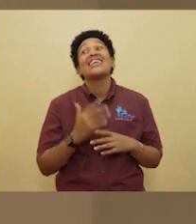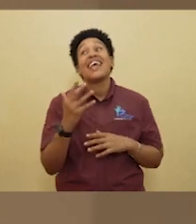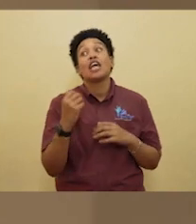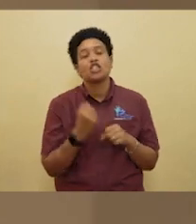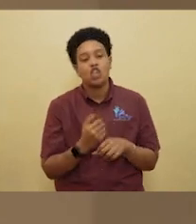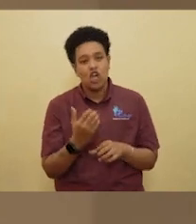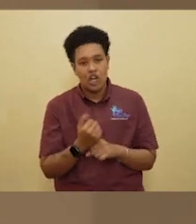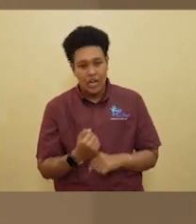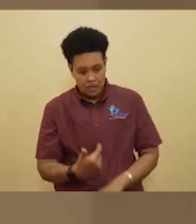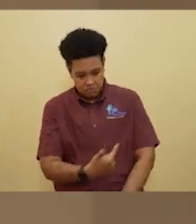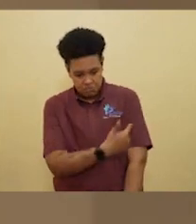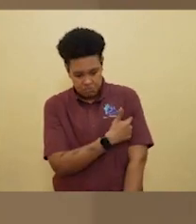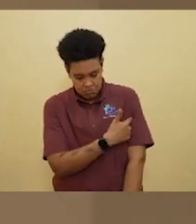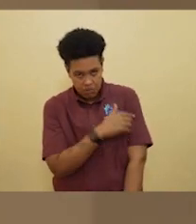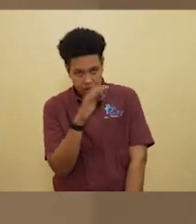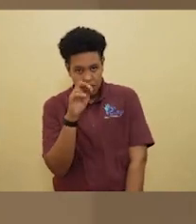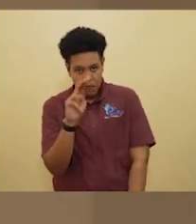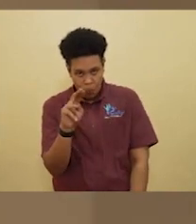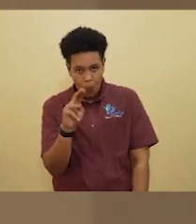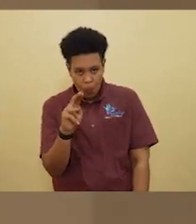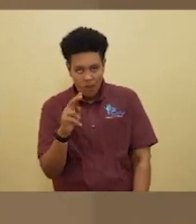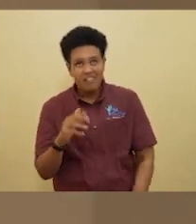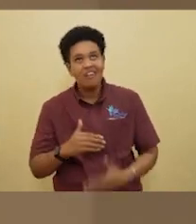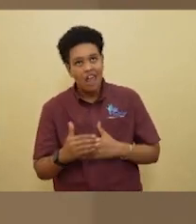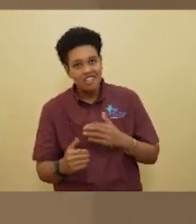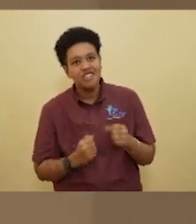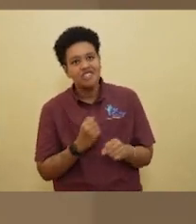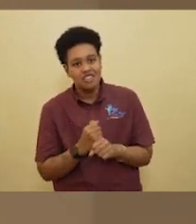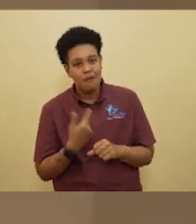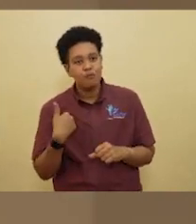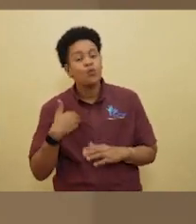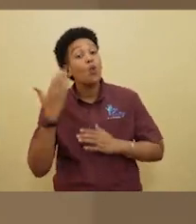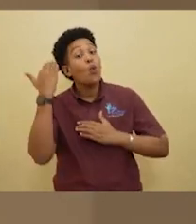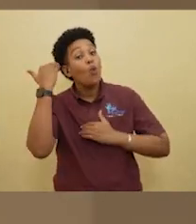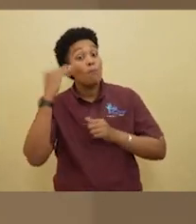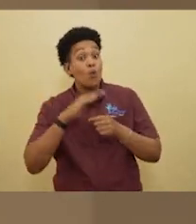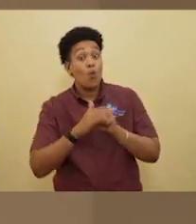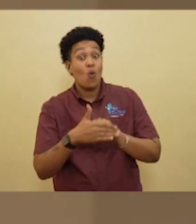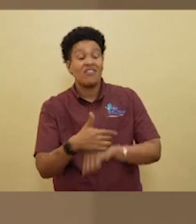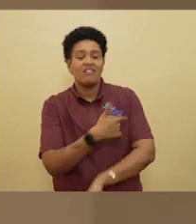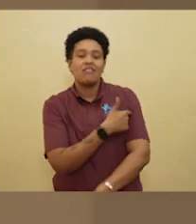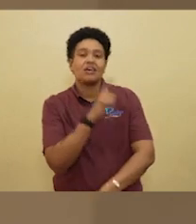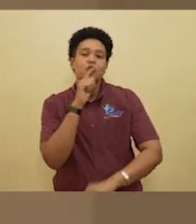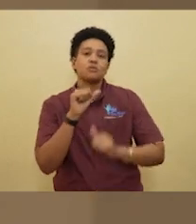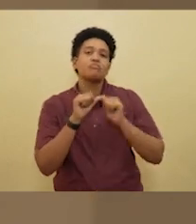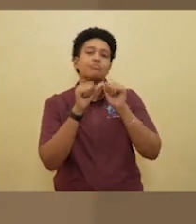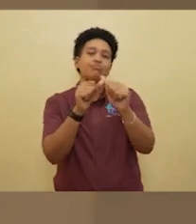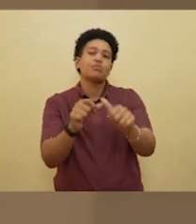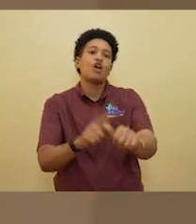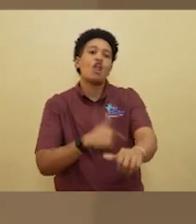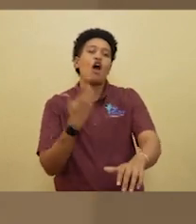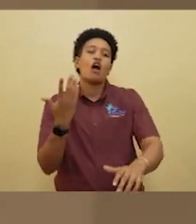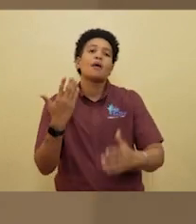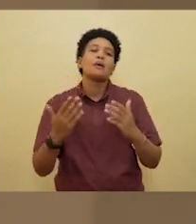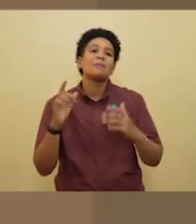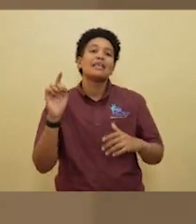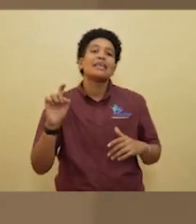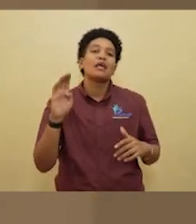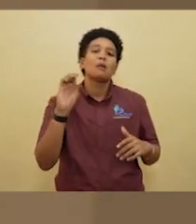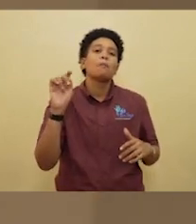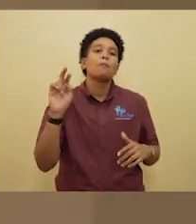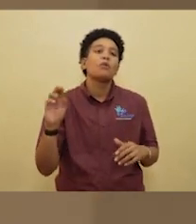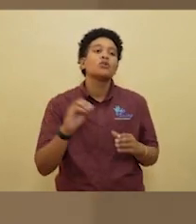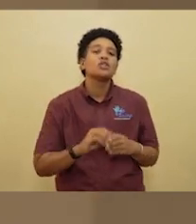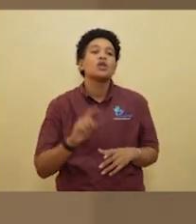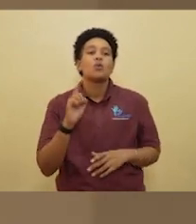We are hoping that the COVID vaccine will last longer than that. Maybe you will need a booster in a